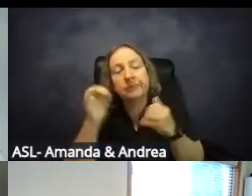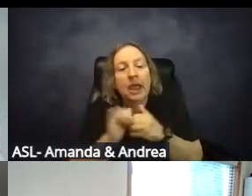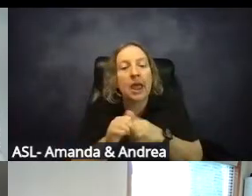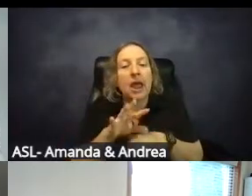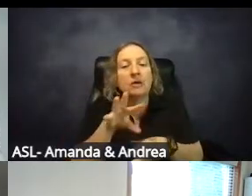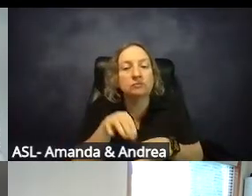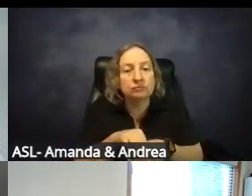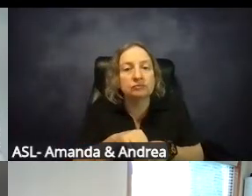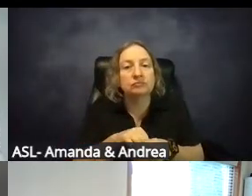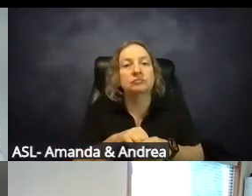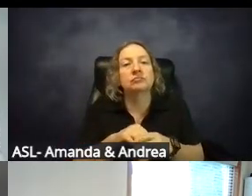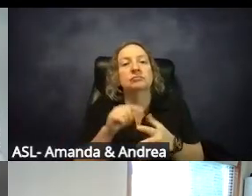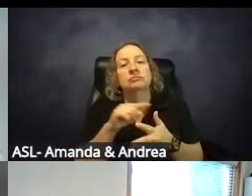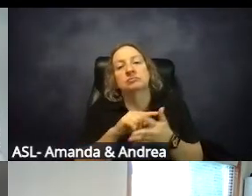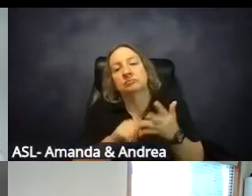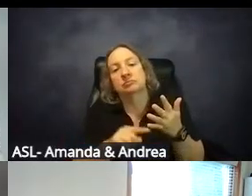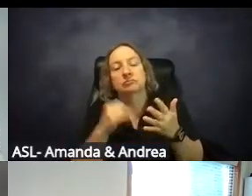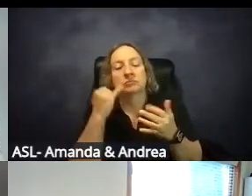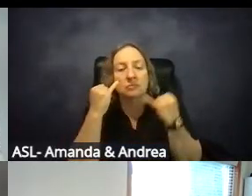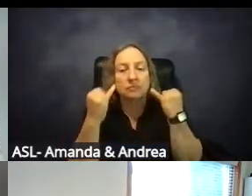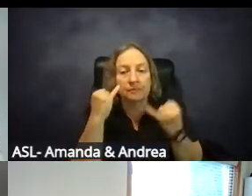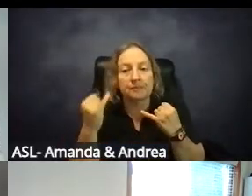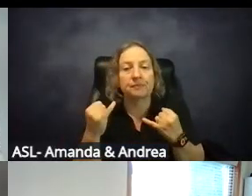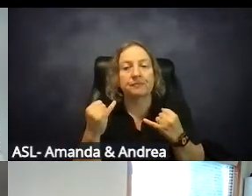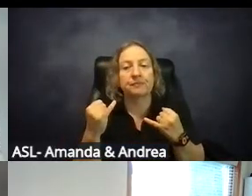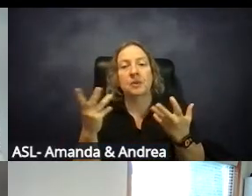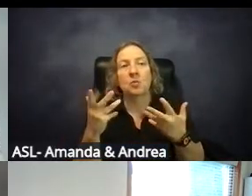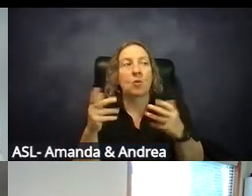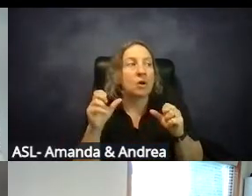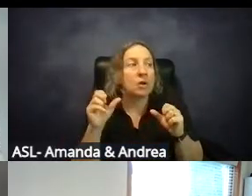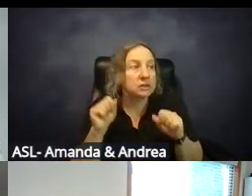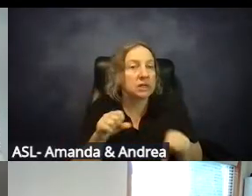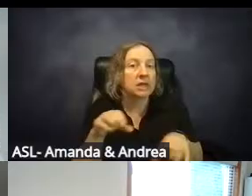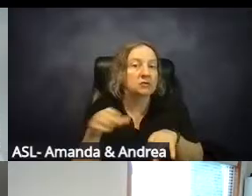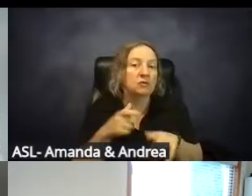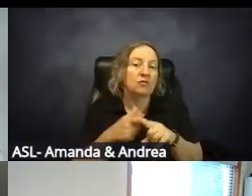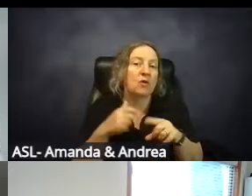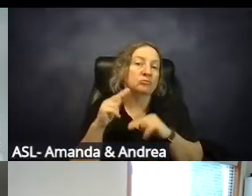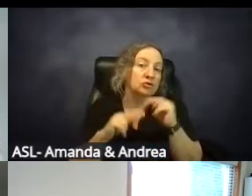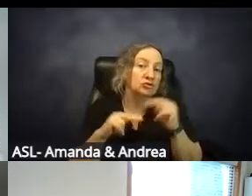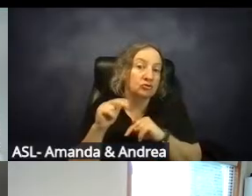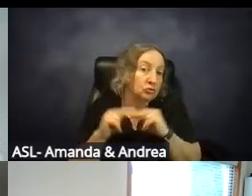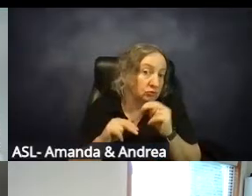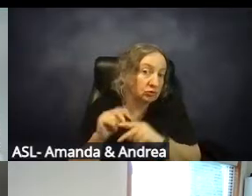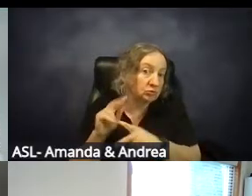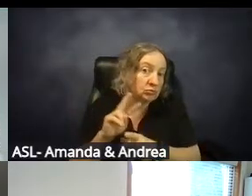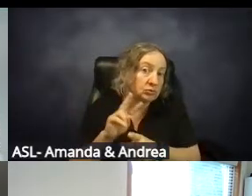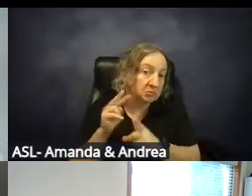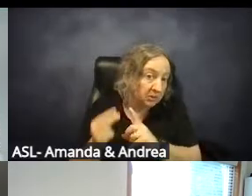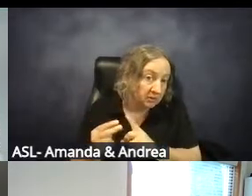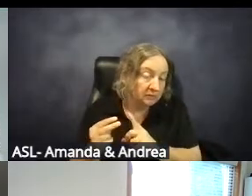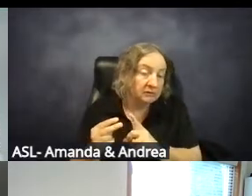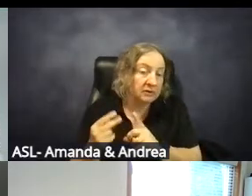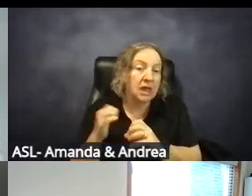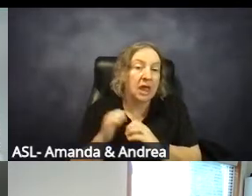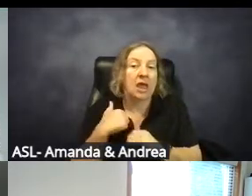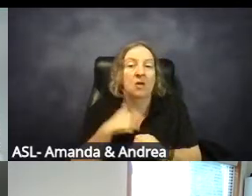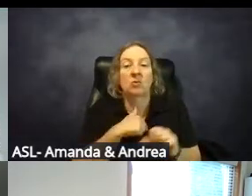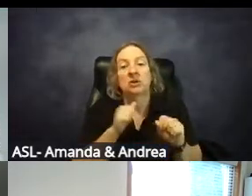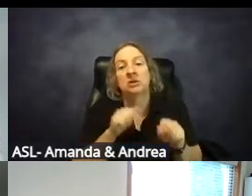incorporate all of these things and what's reasonable from a constructability standpoint of how we can do